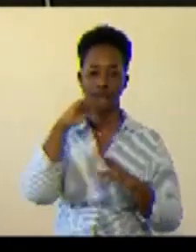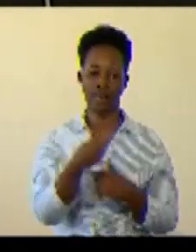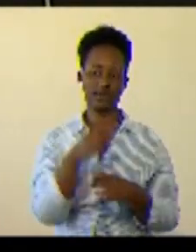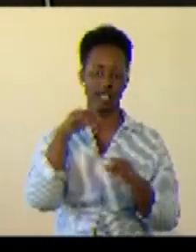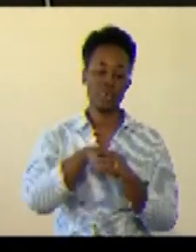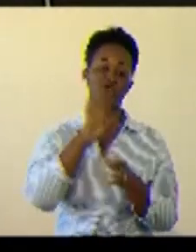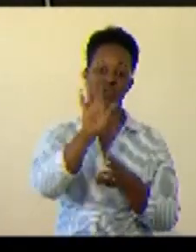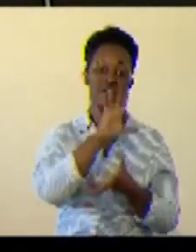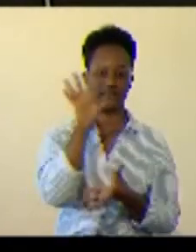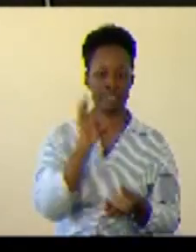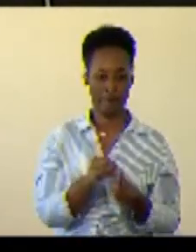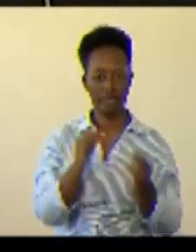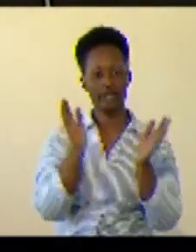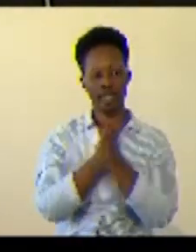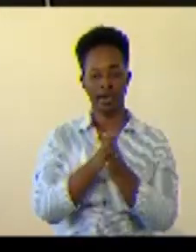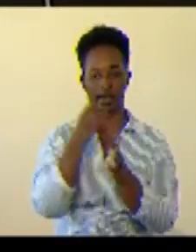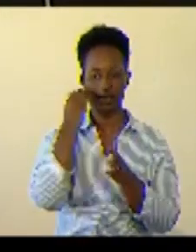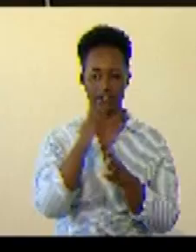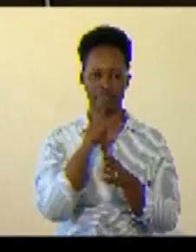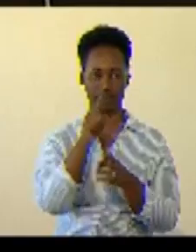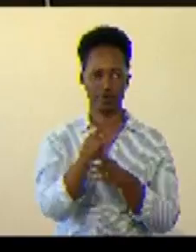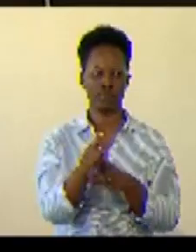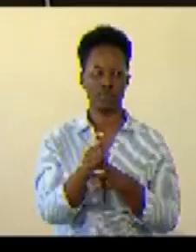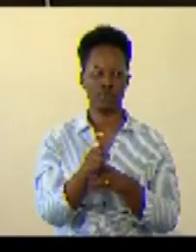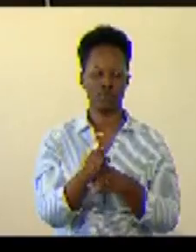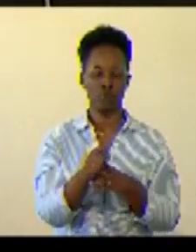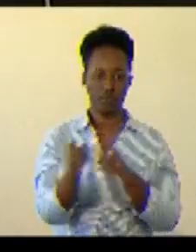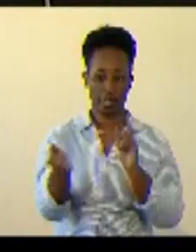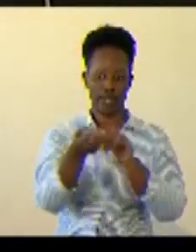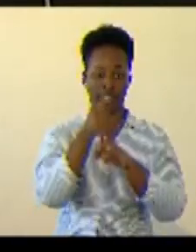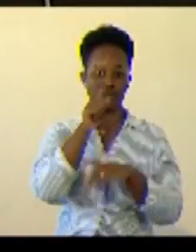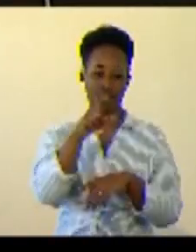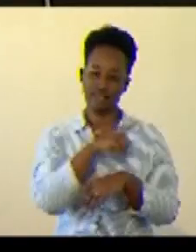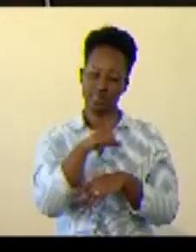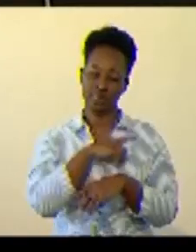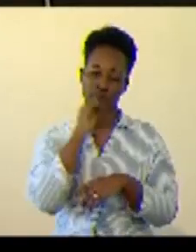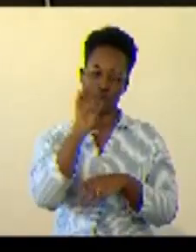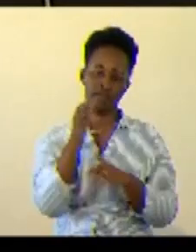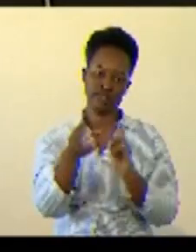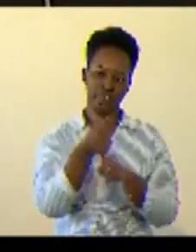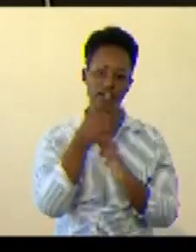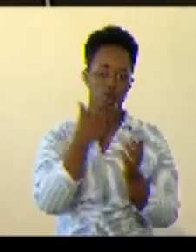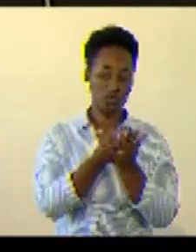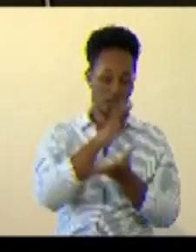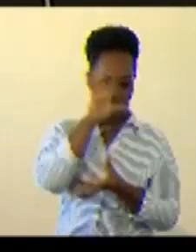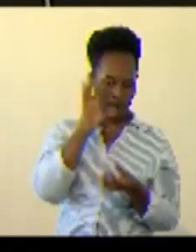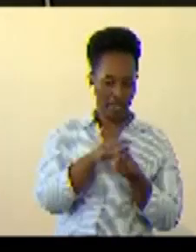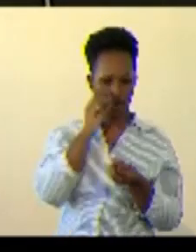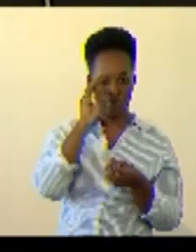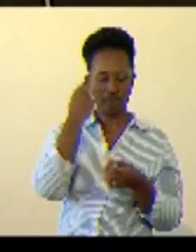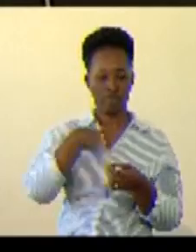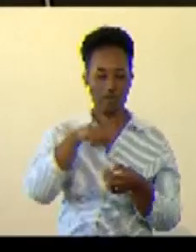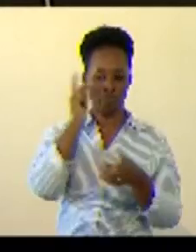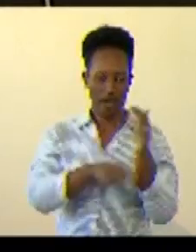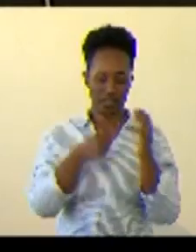your summaries. And if you didn't get that chance of taking good summary of what we studied, you